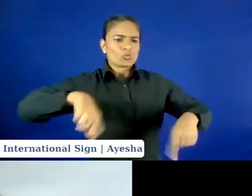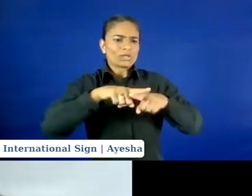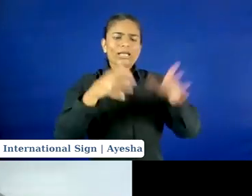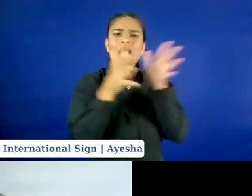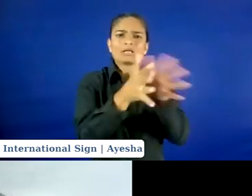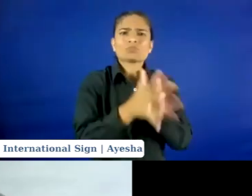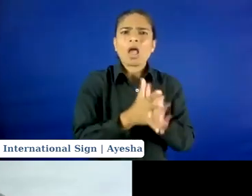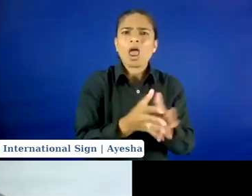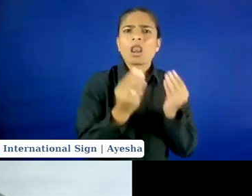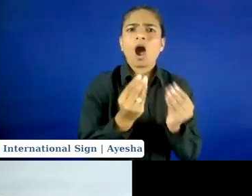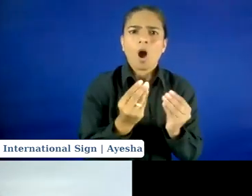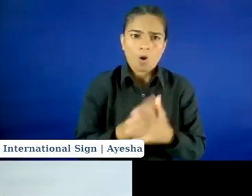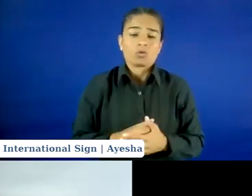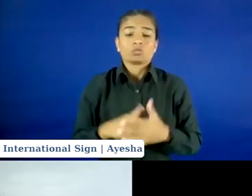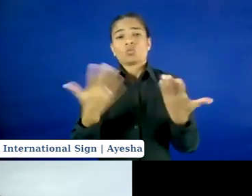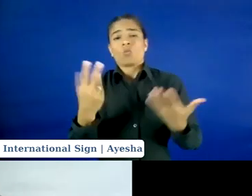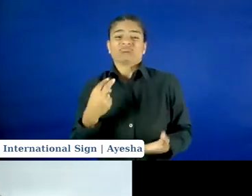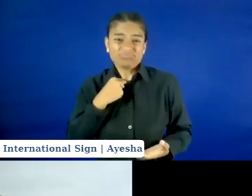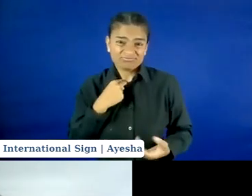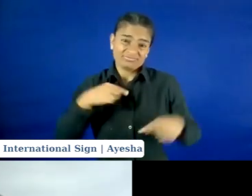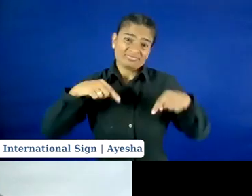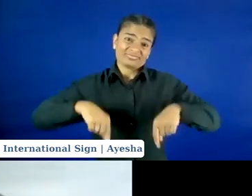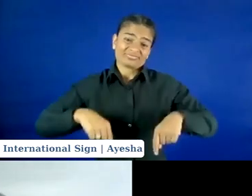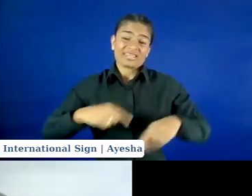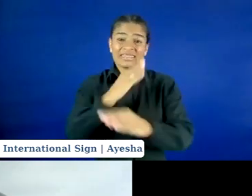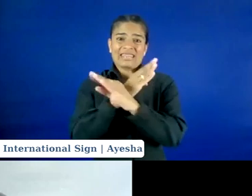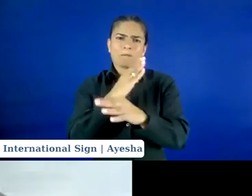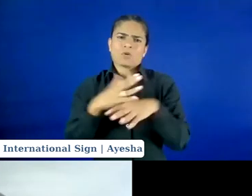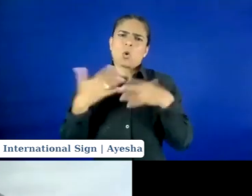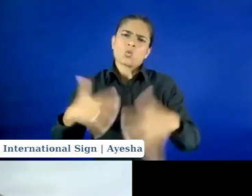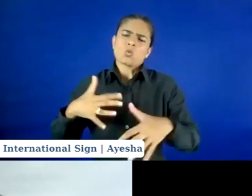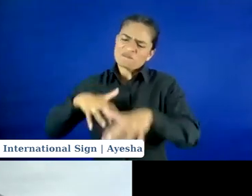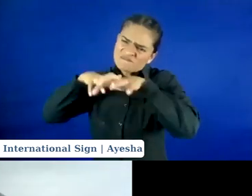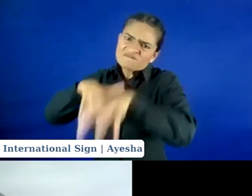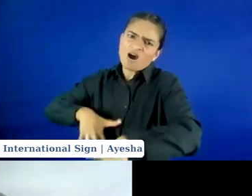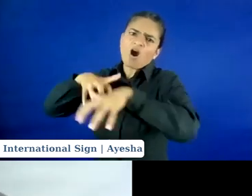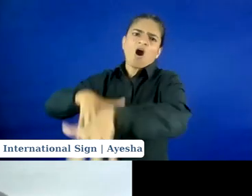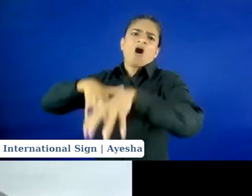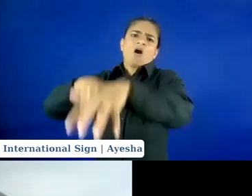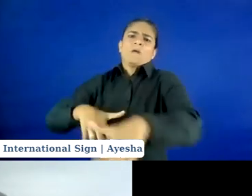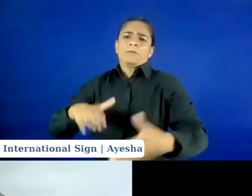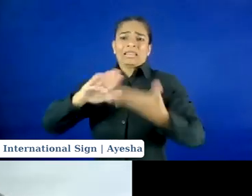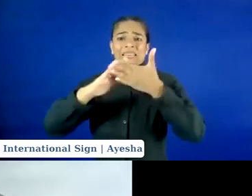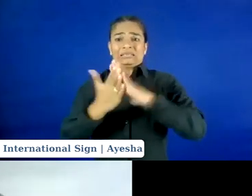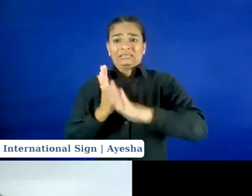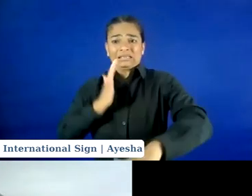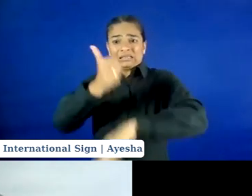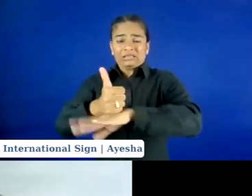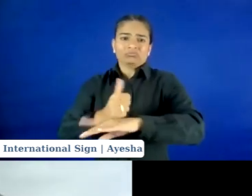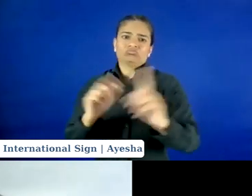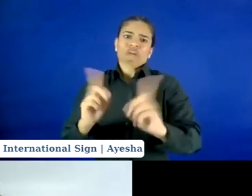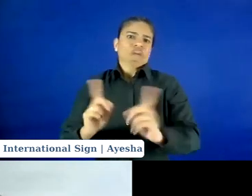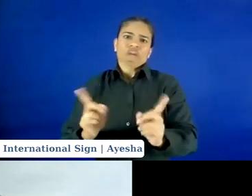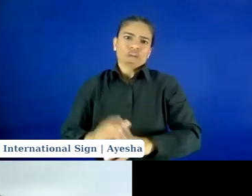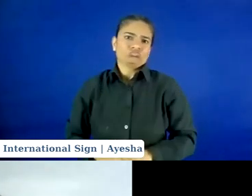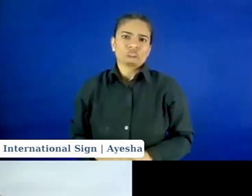is largely rural, so in the urban setup where information seems to be penetrating well, it seems to be doing quite well. But in